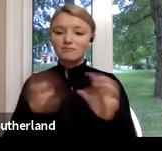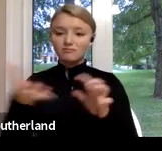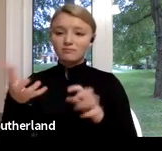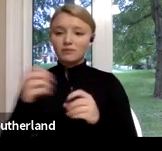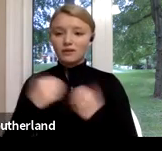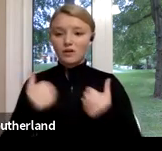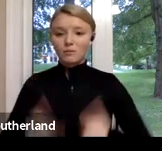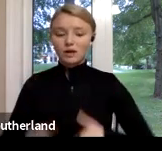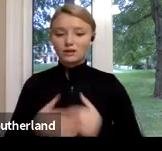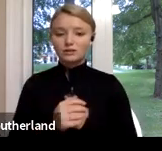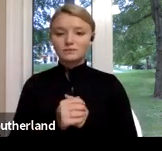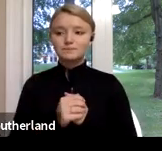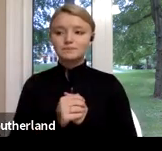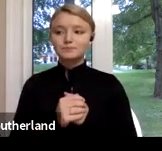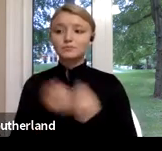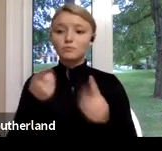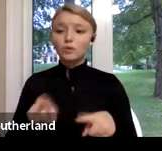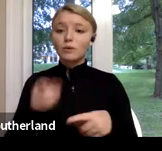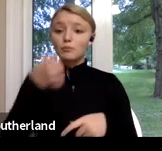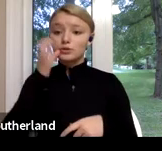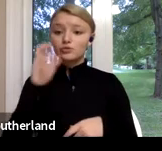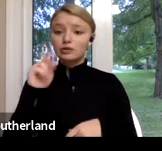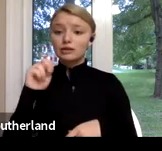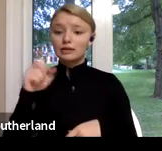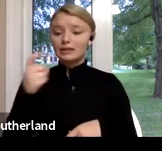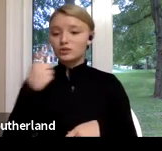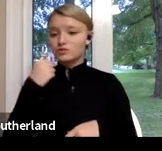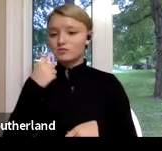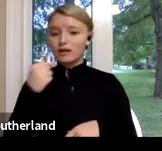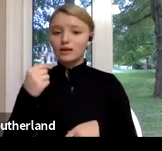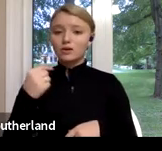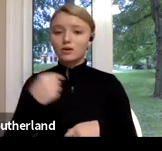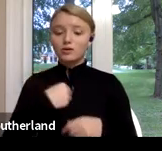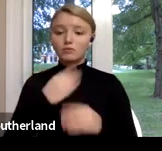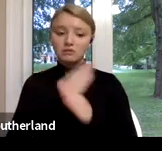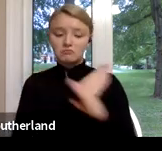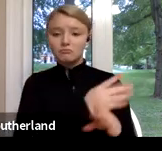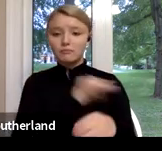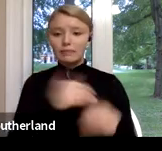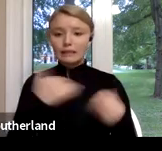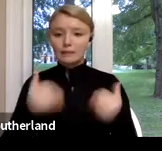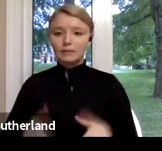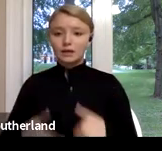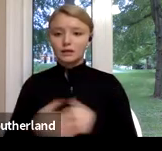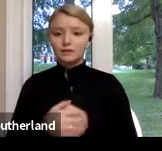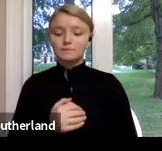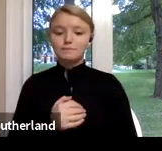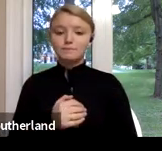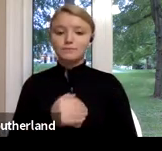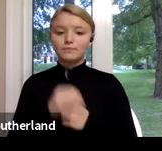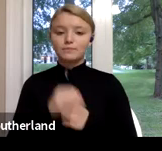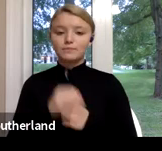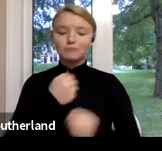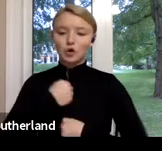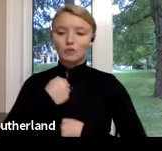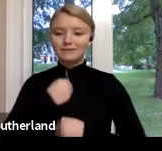So when we drink Ningxia Red, we outnumber that army. So our body does a pretty good